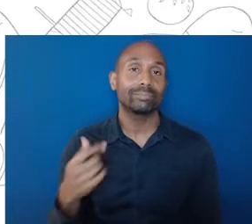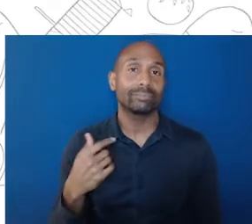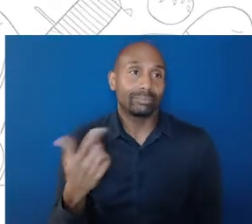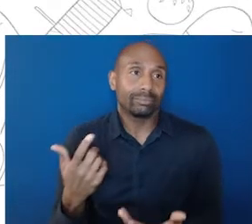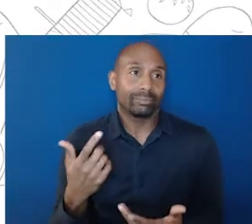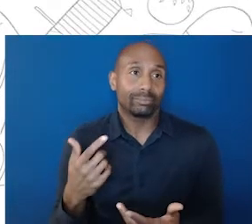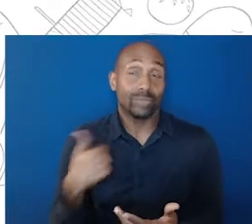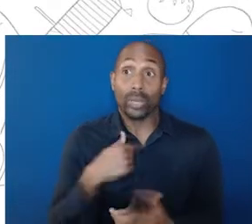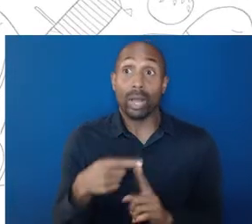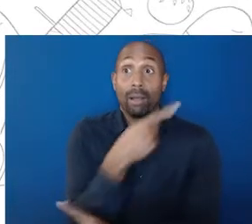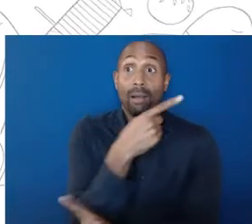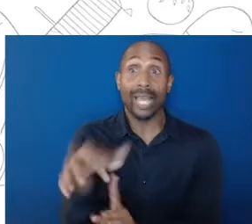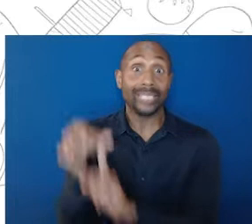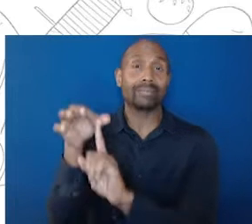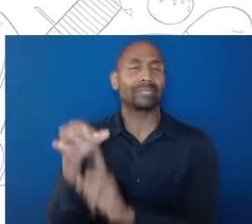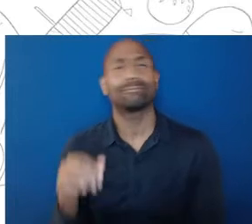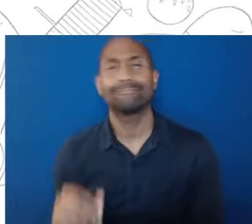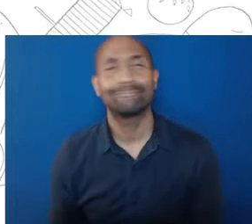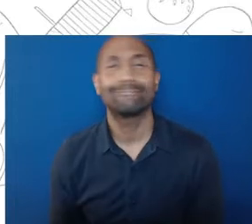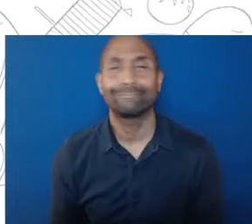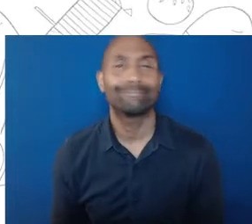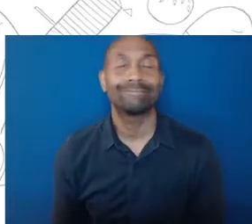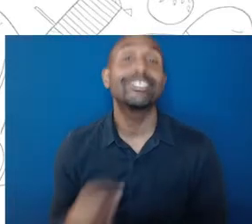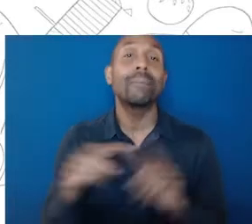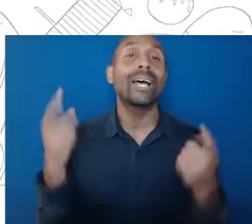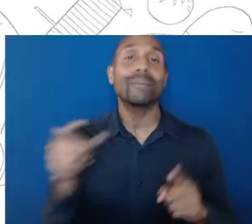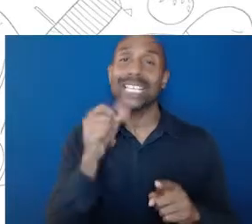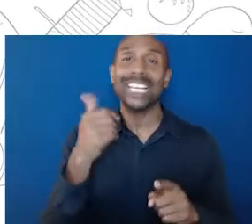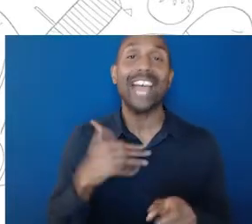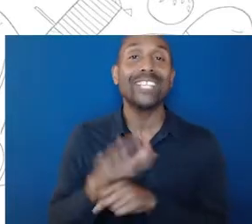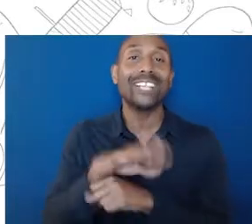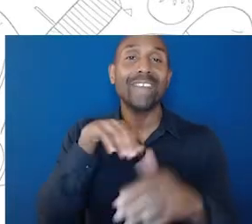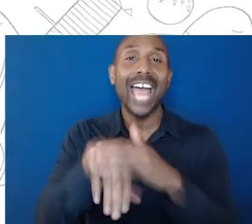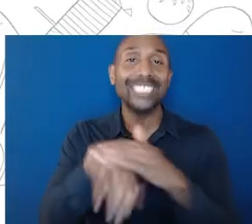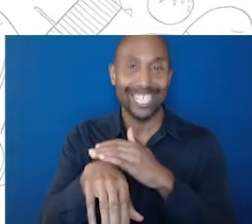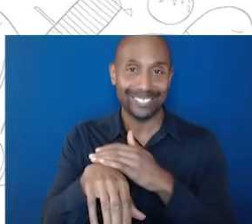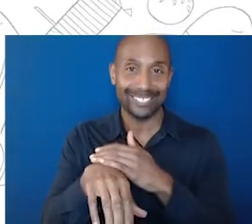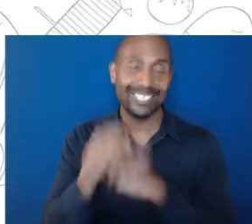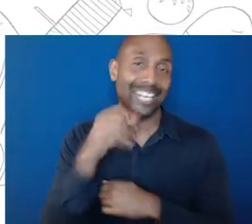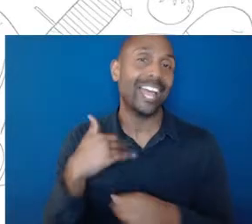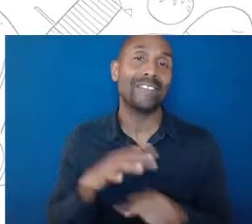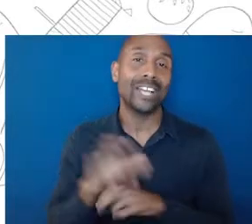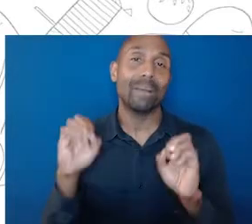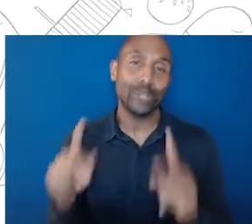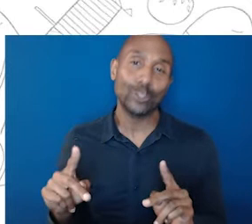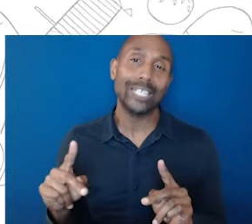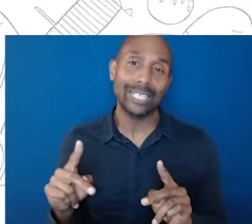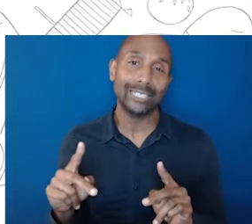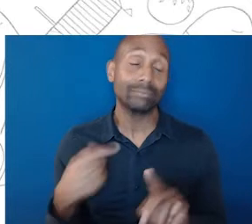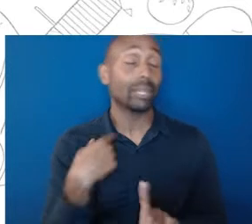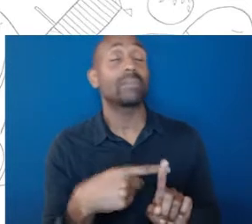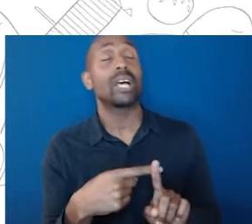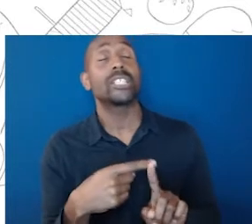We are not an exception, but we just haven't always had enough access and enough opportunity. And I